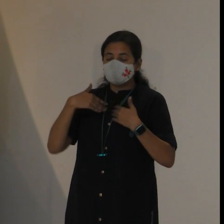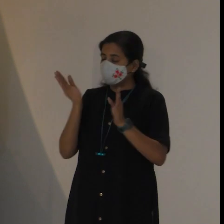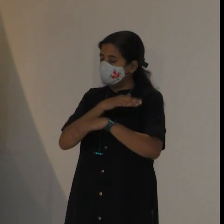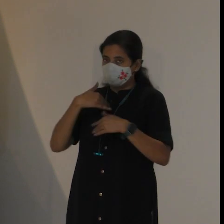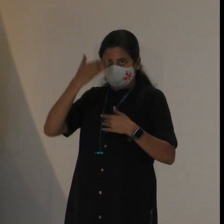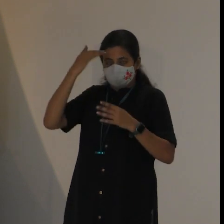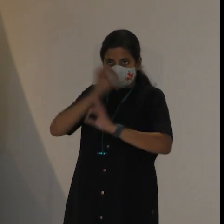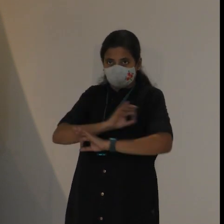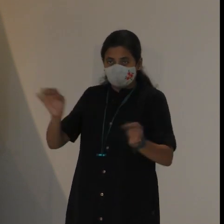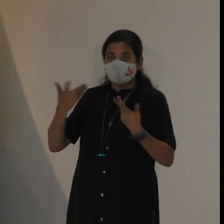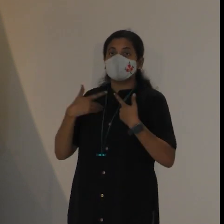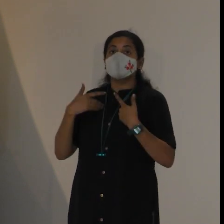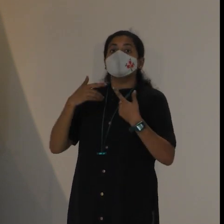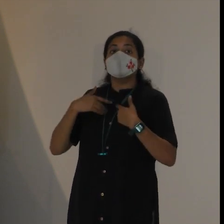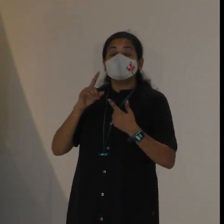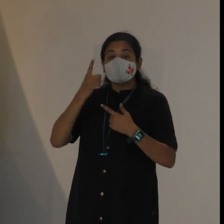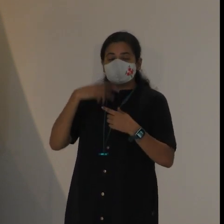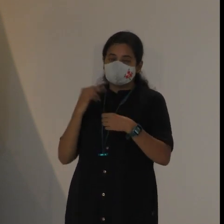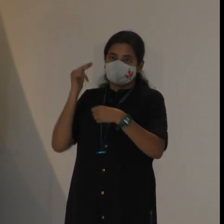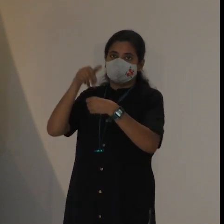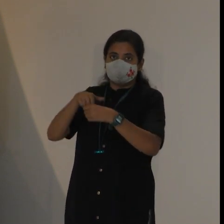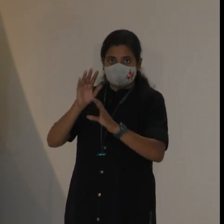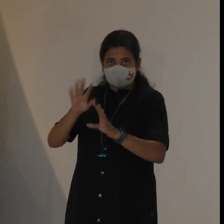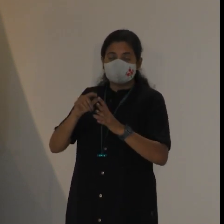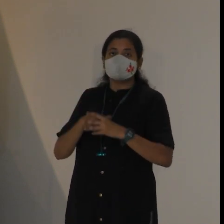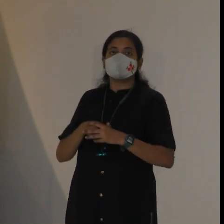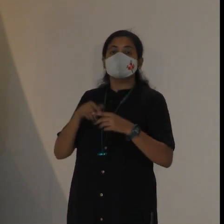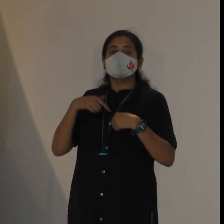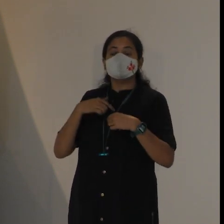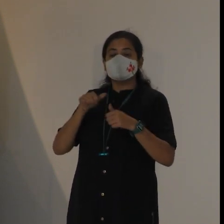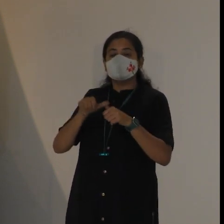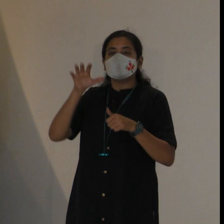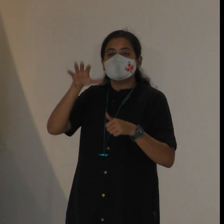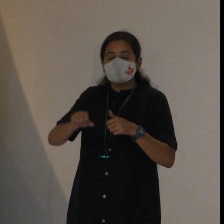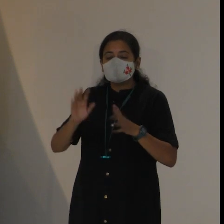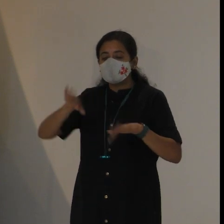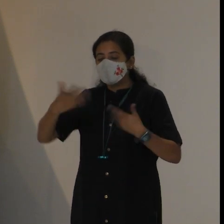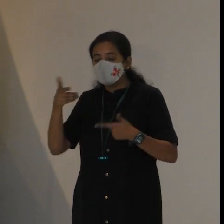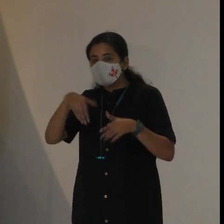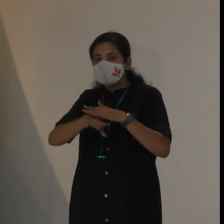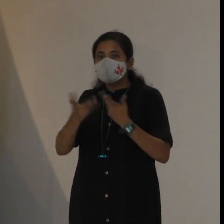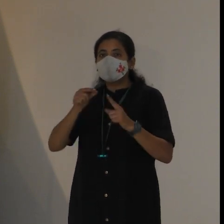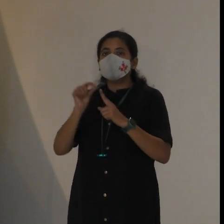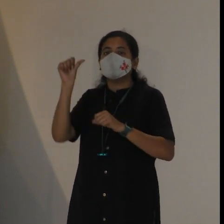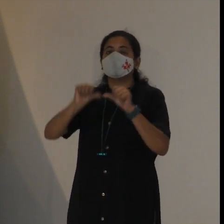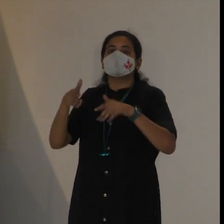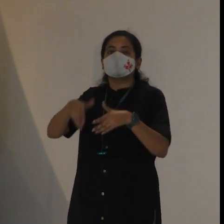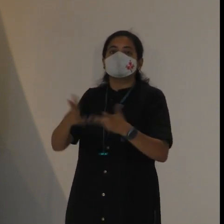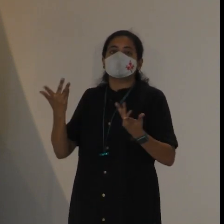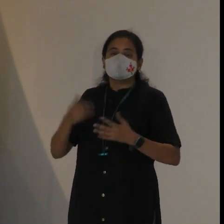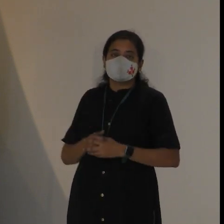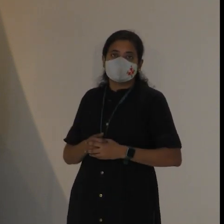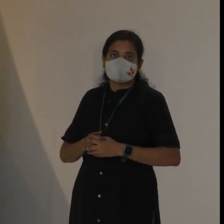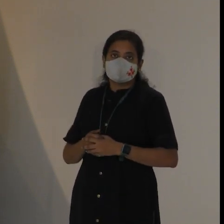the job was until I was onboarded onto the project. Neither did I realize the access and the outreach of what that project would be.